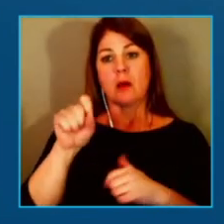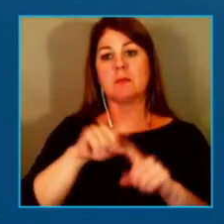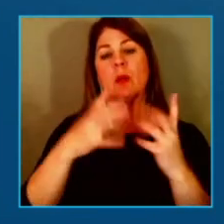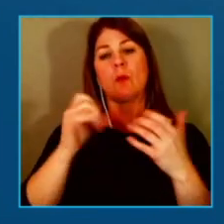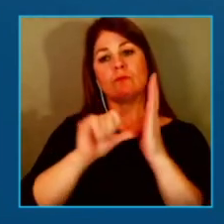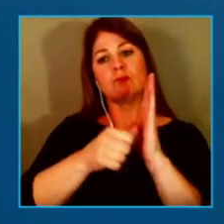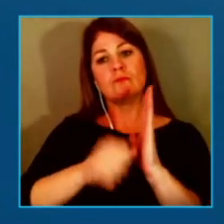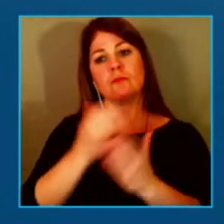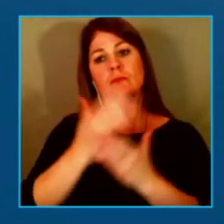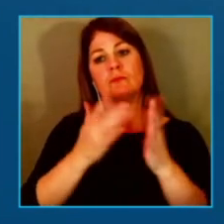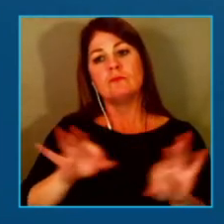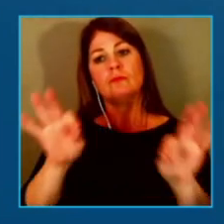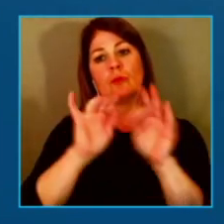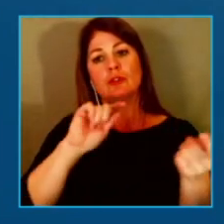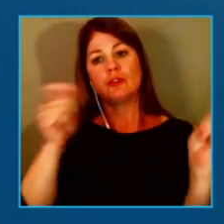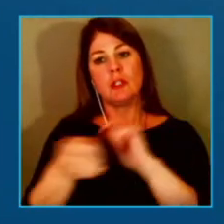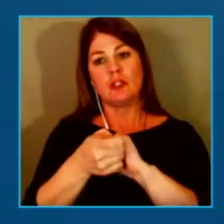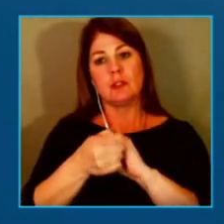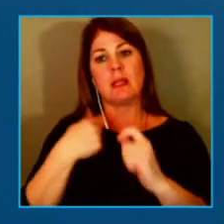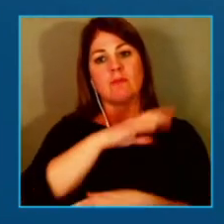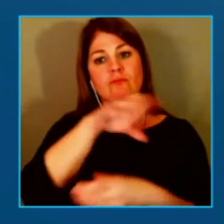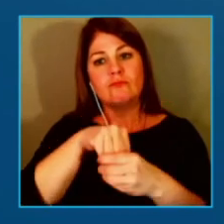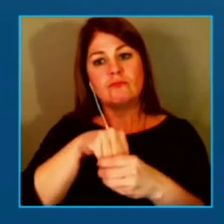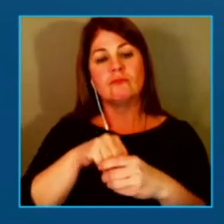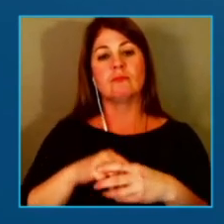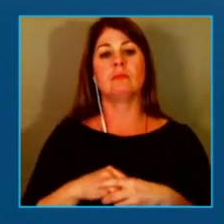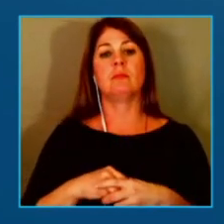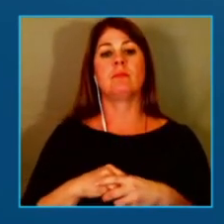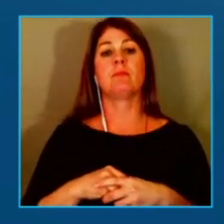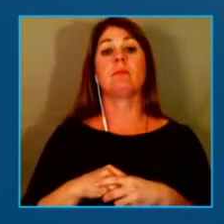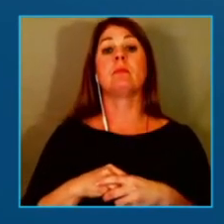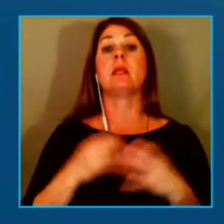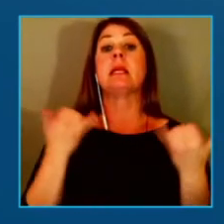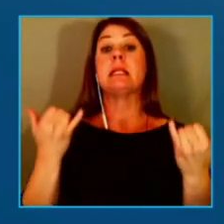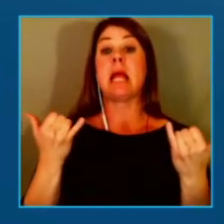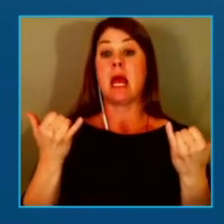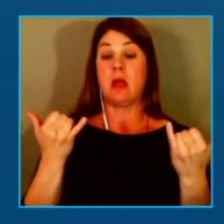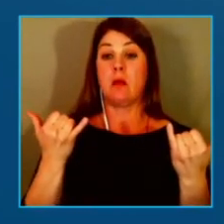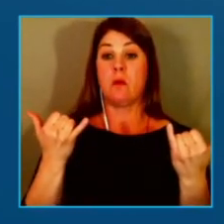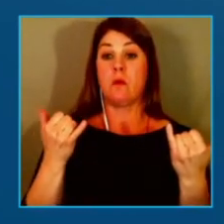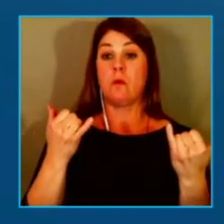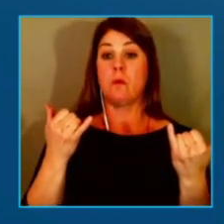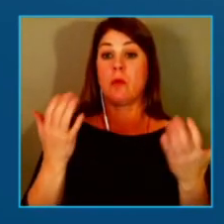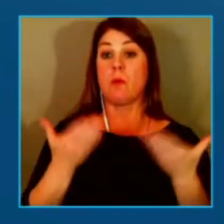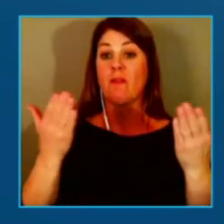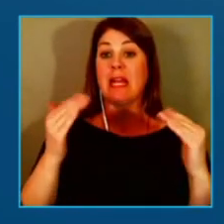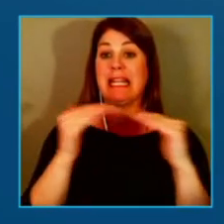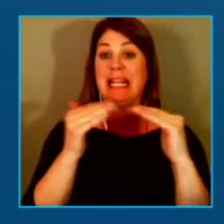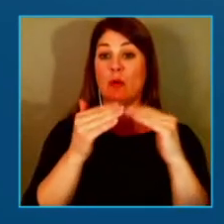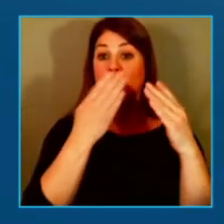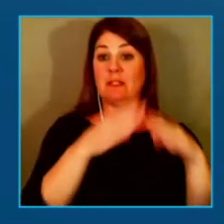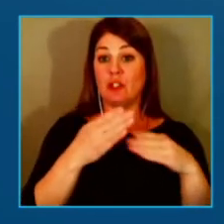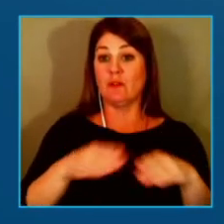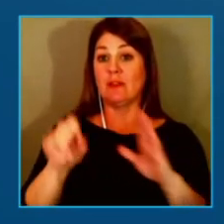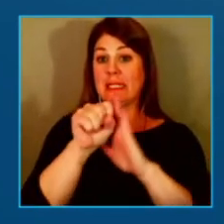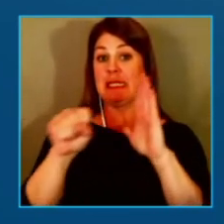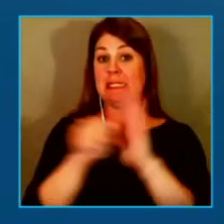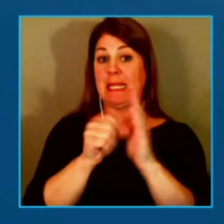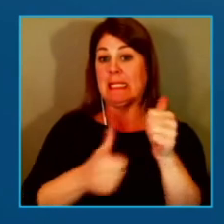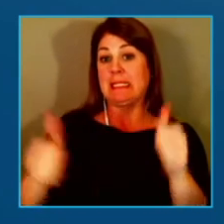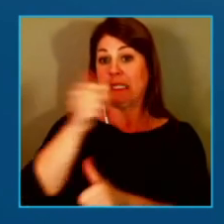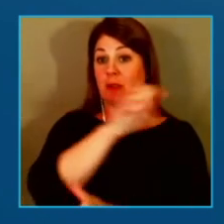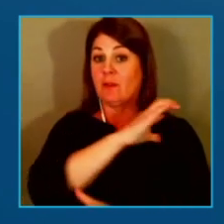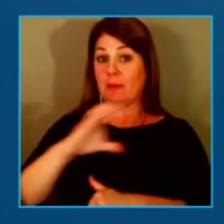changes that have been incorporated. The bylaws now provide for equal division of the State Executive Committee and